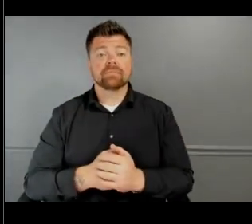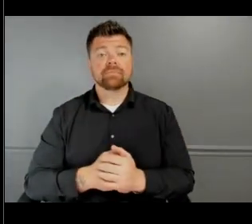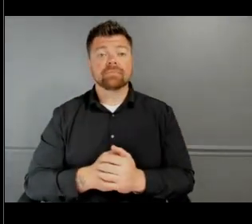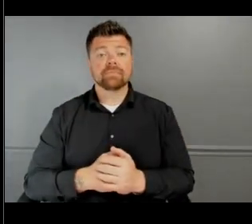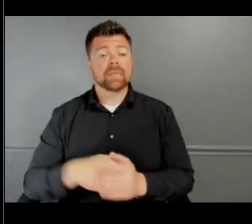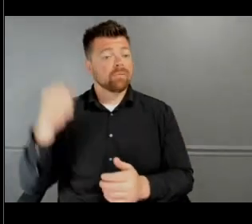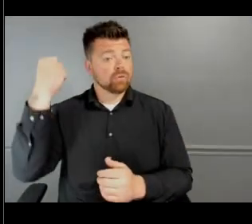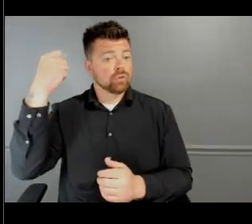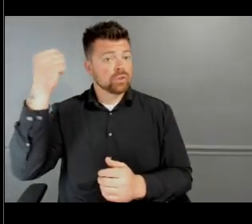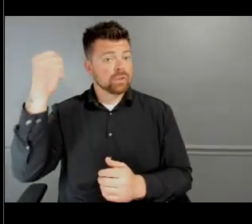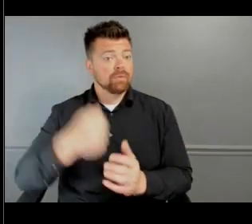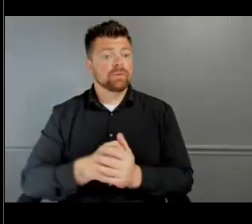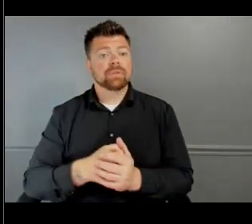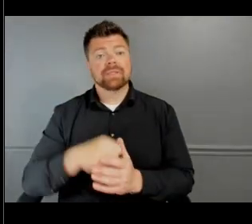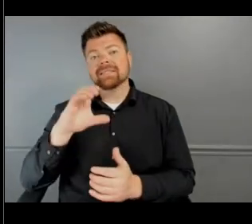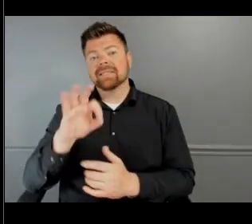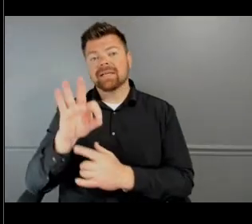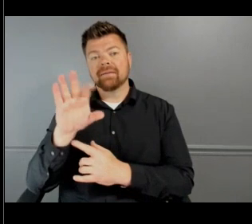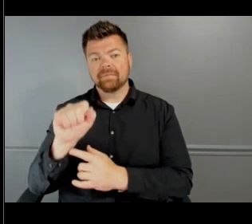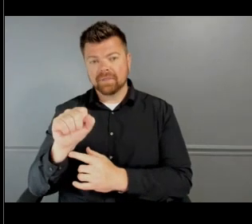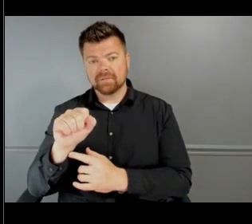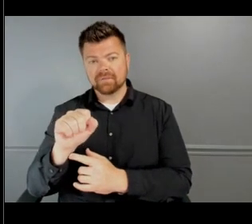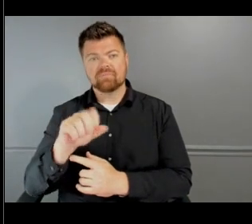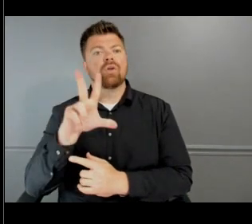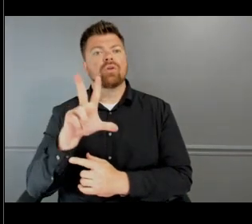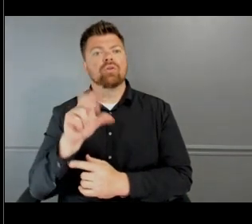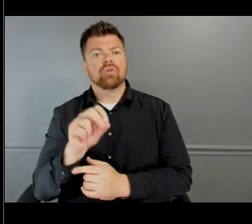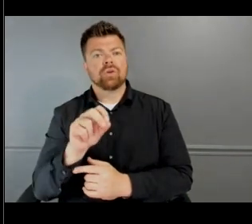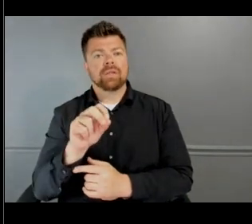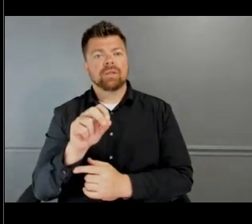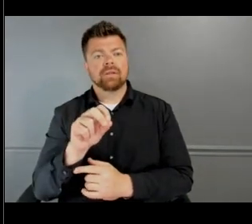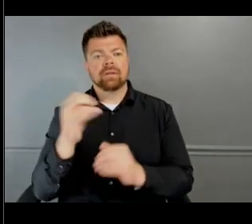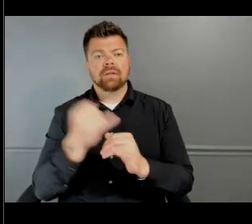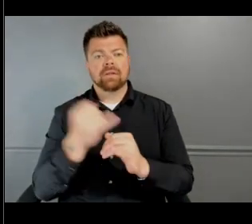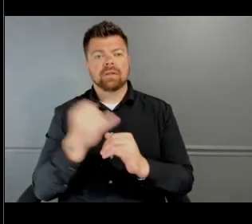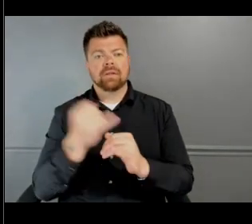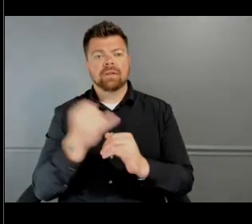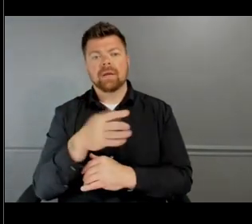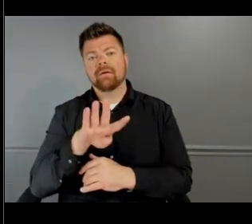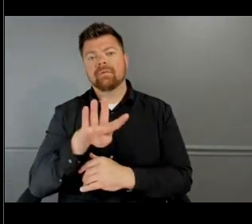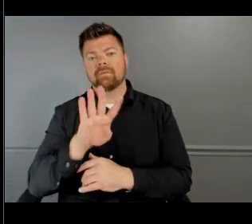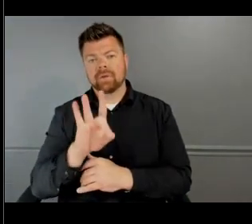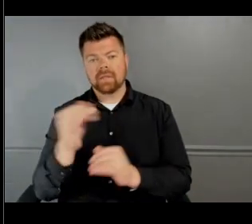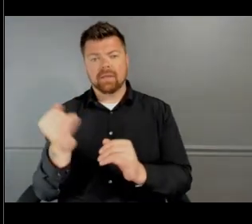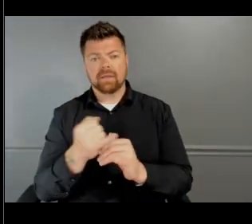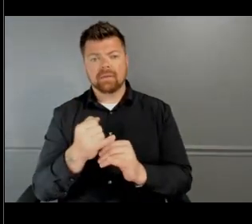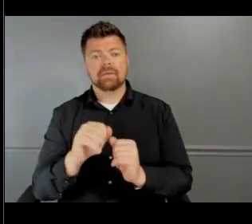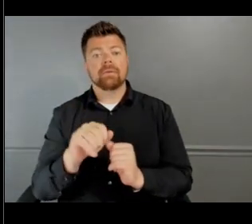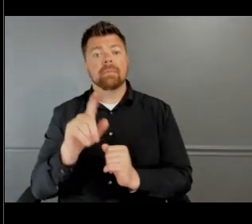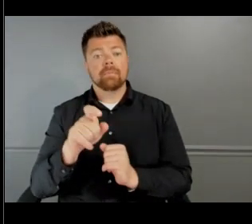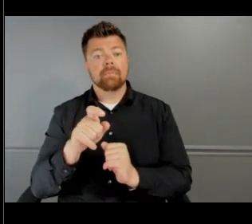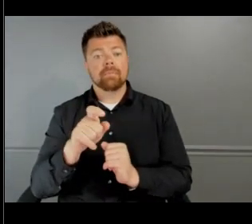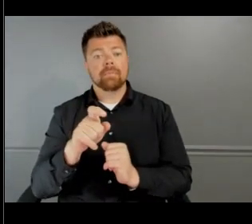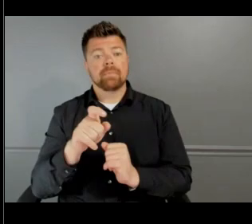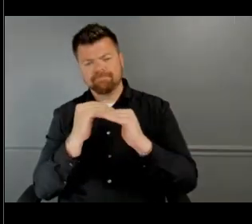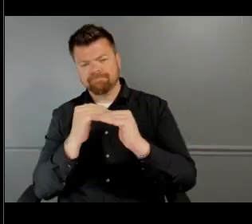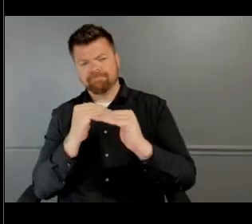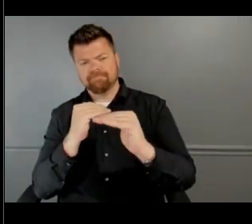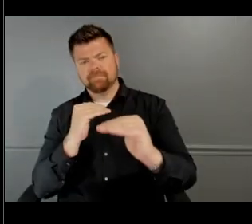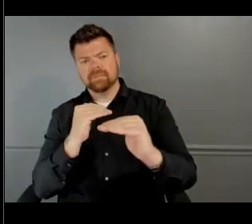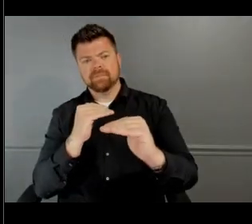For showers, a clear floor space of 30 inches by 48 inches must